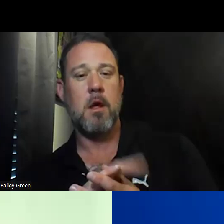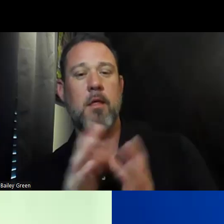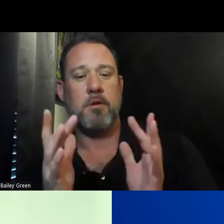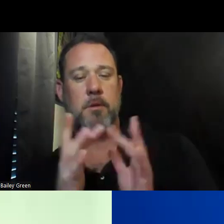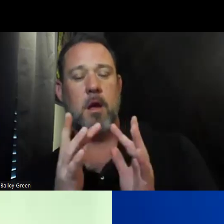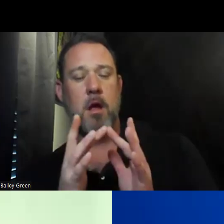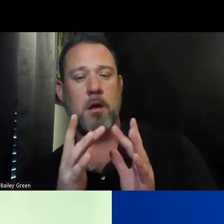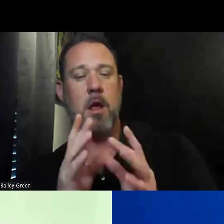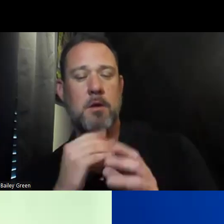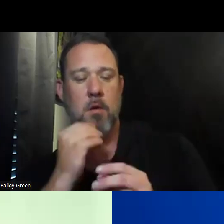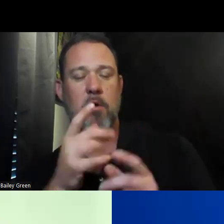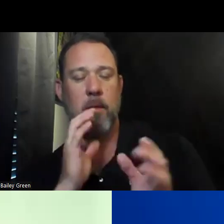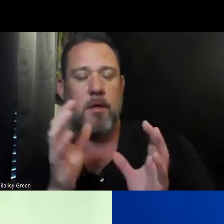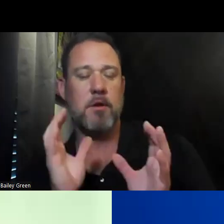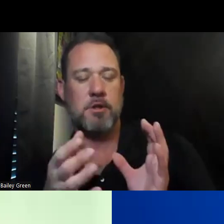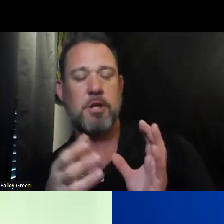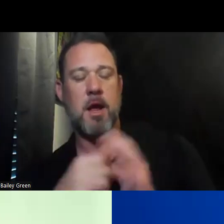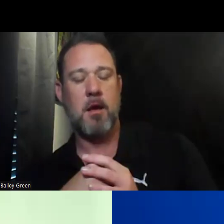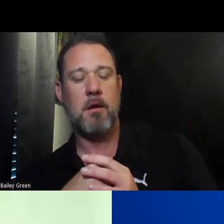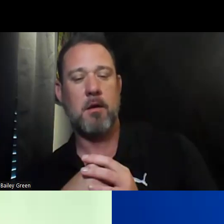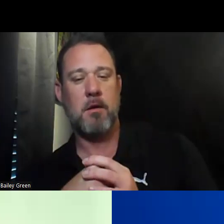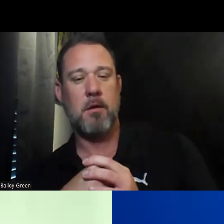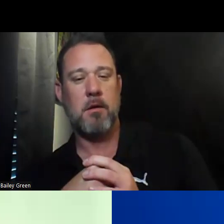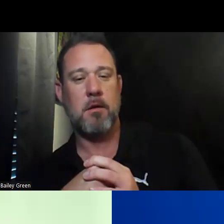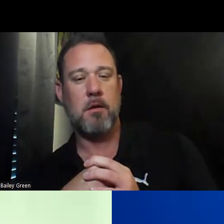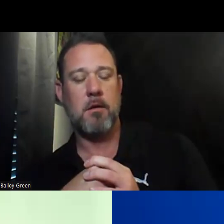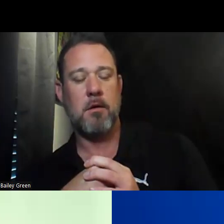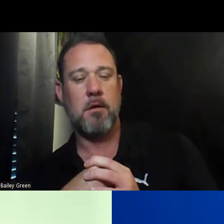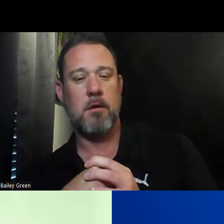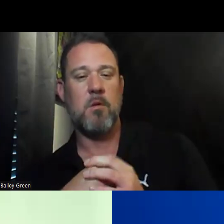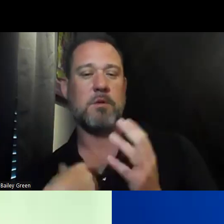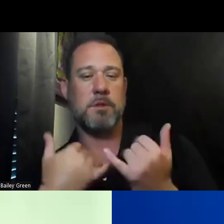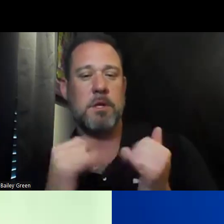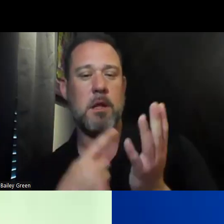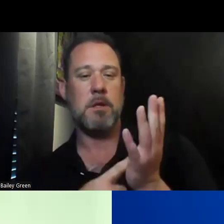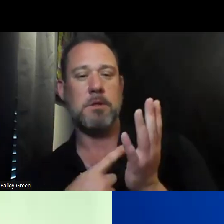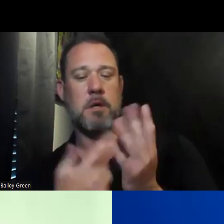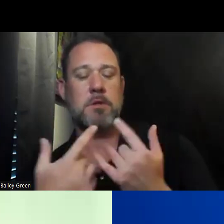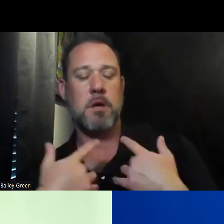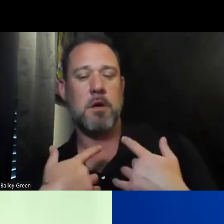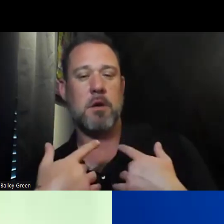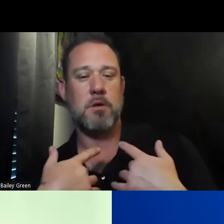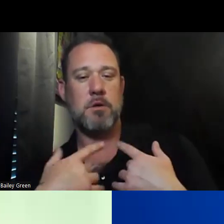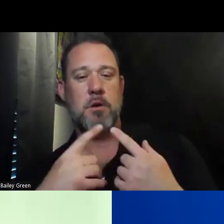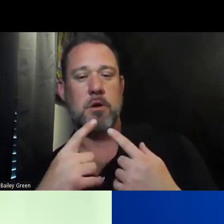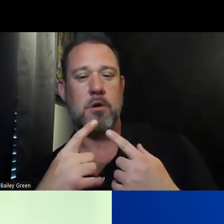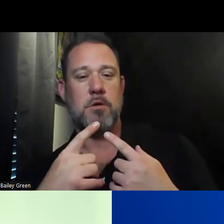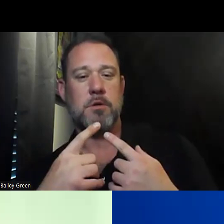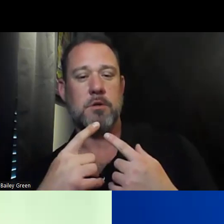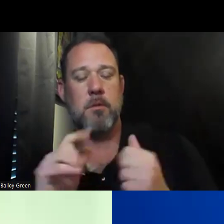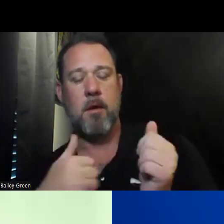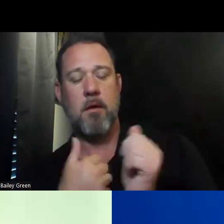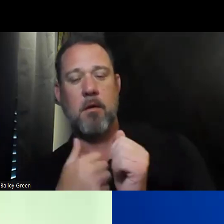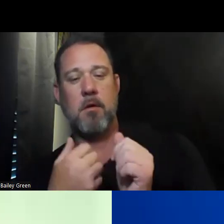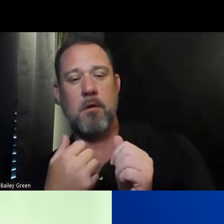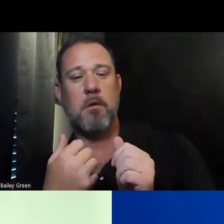put them in the chat group. So I mean, we're still are discussing some concerns about, the back end security and